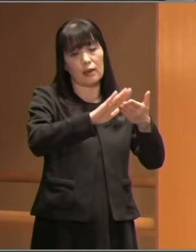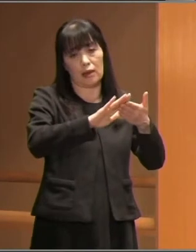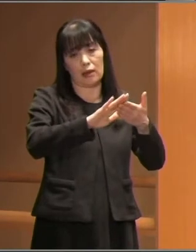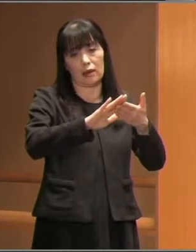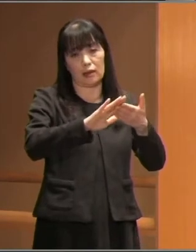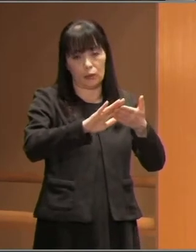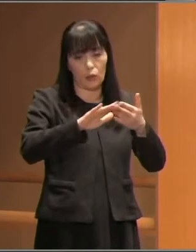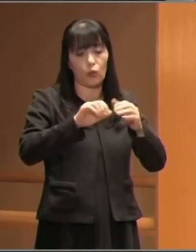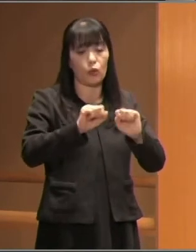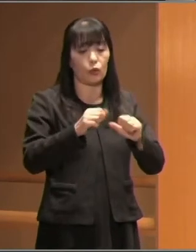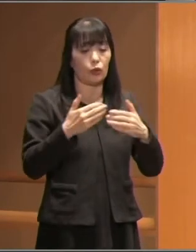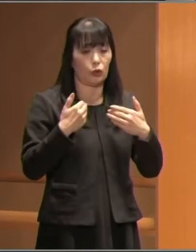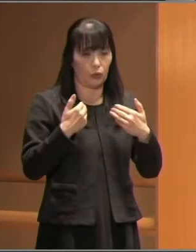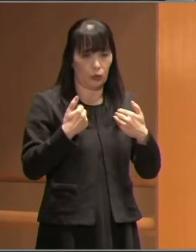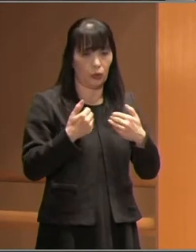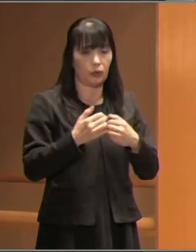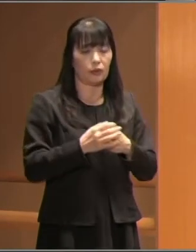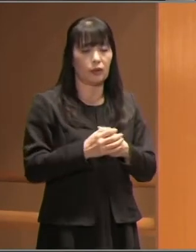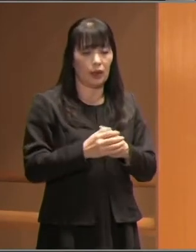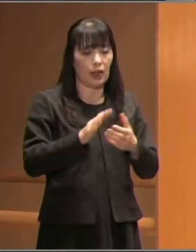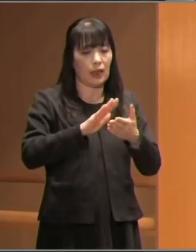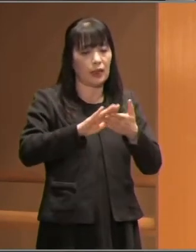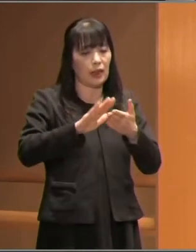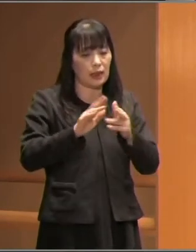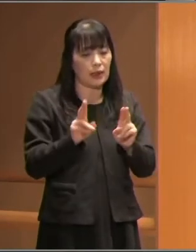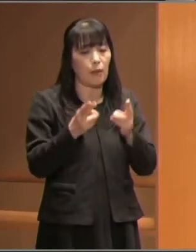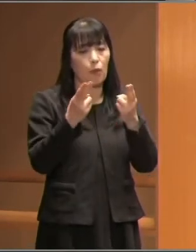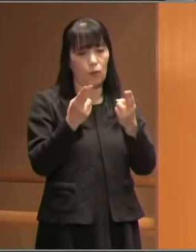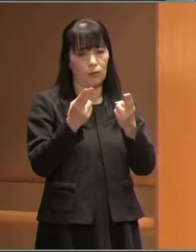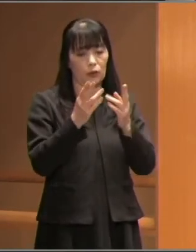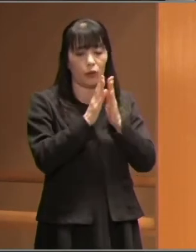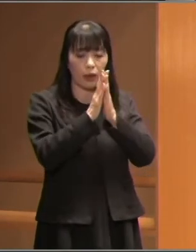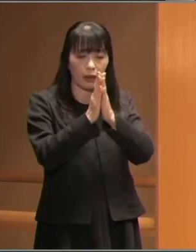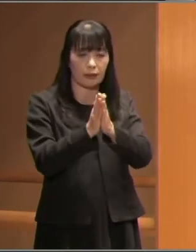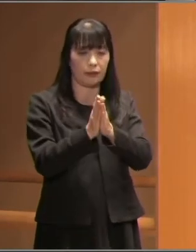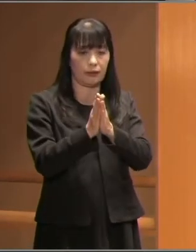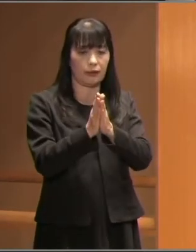We had to do various designs, so we asked the designers